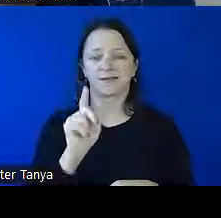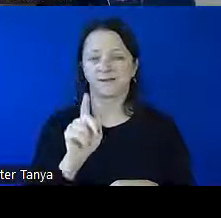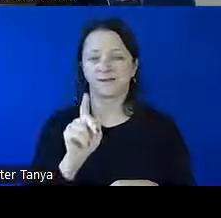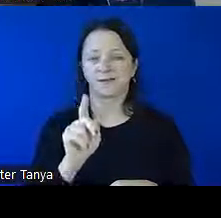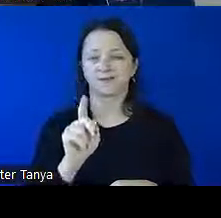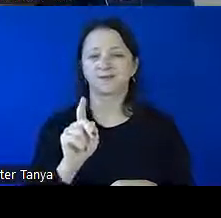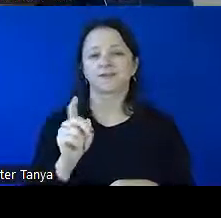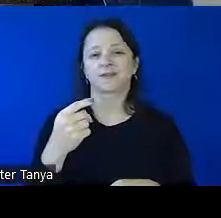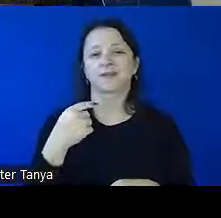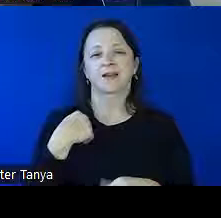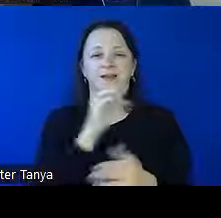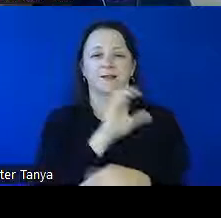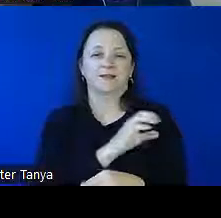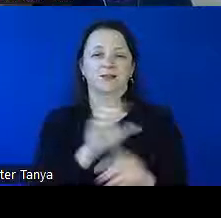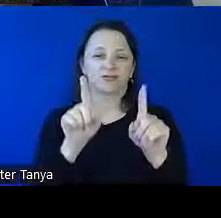clinical trial